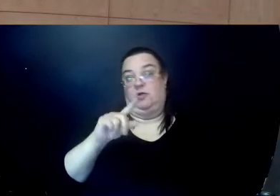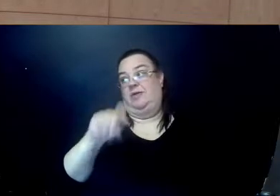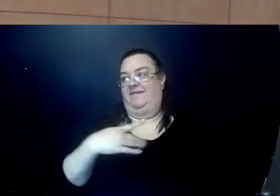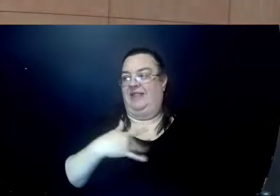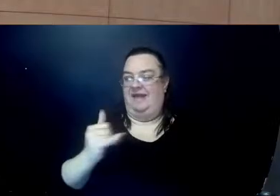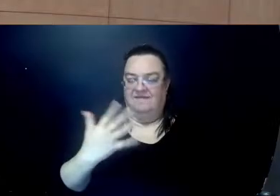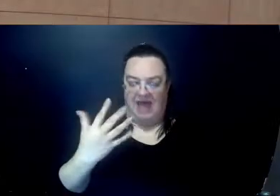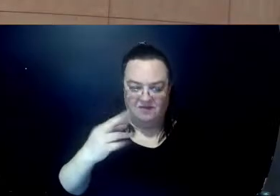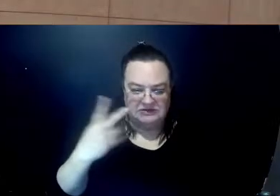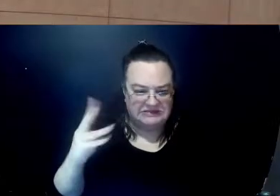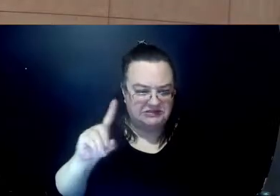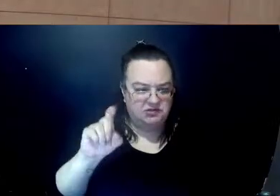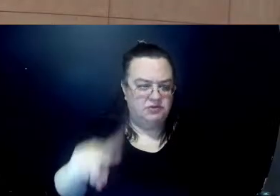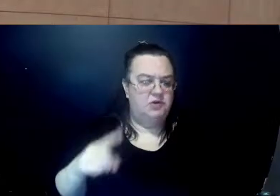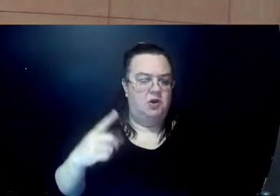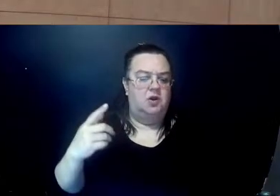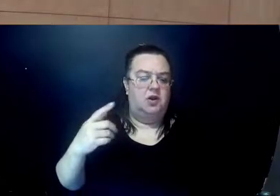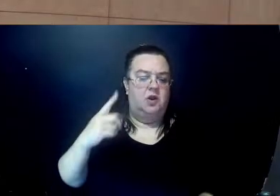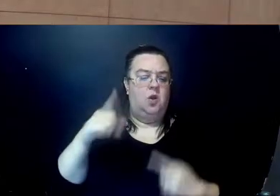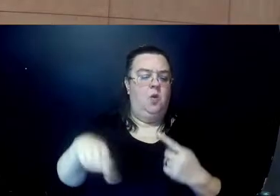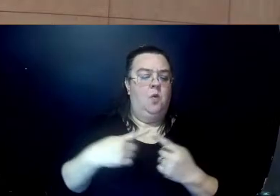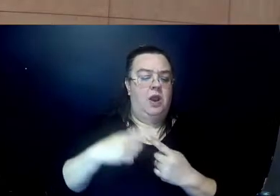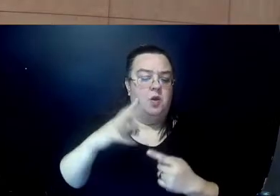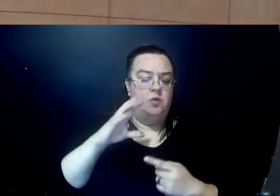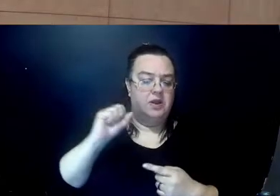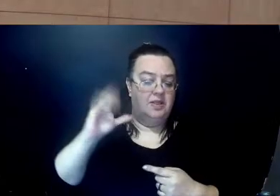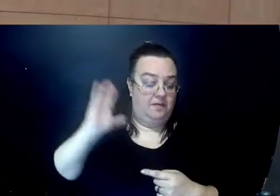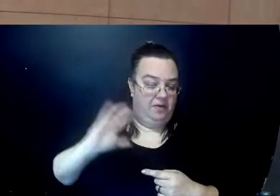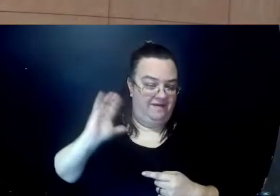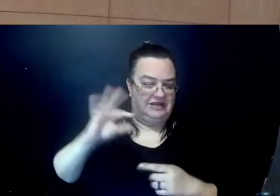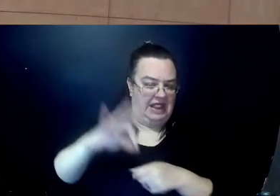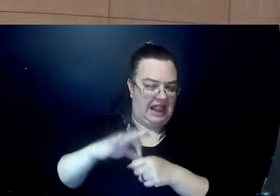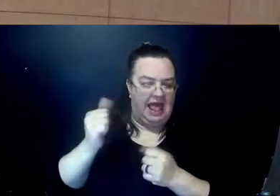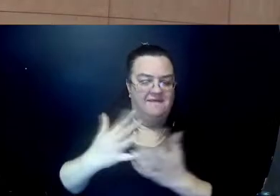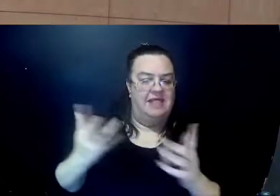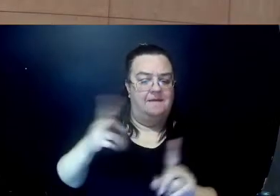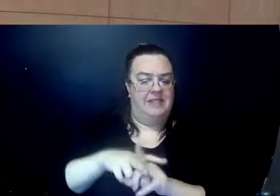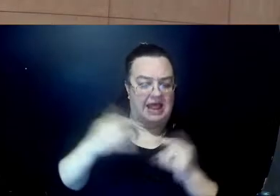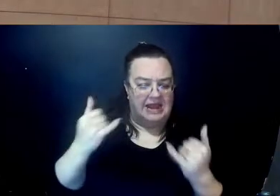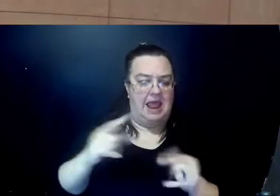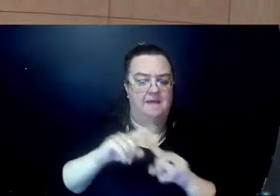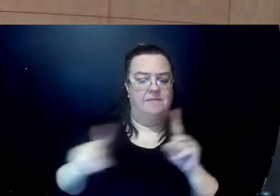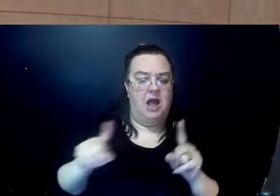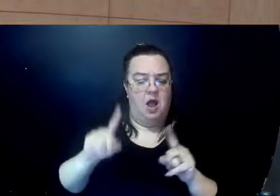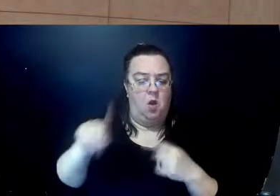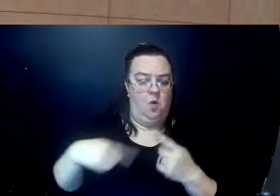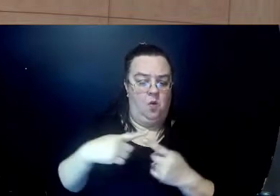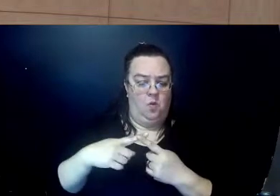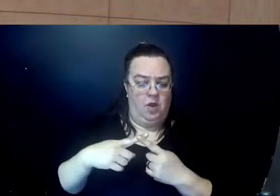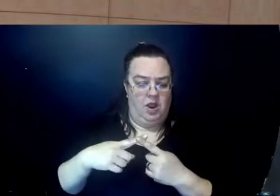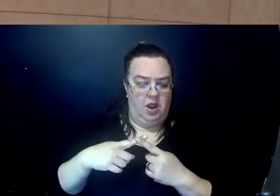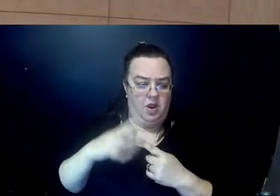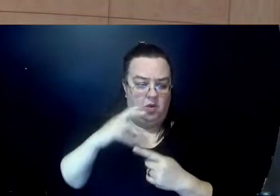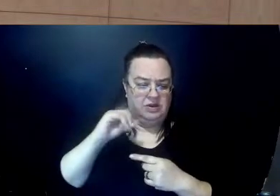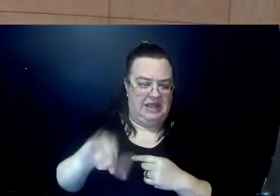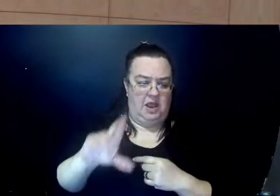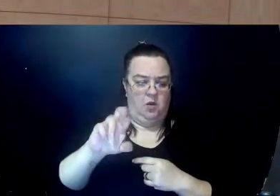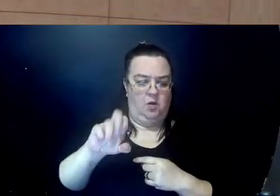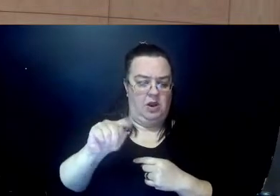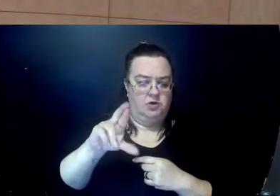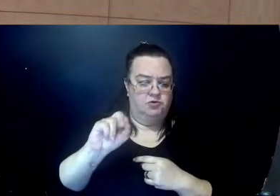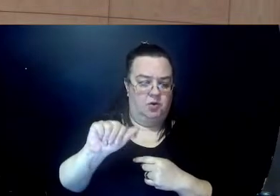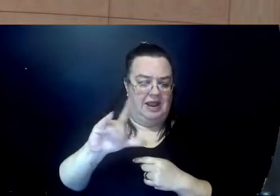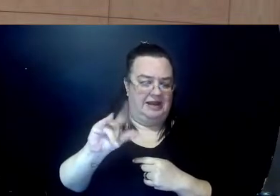What was it the previous election? Everything applied now, but when was it retroactive, let's say a year ago, whatever